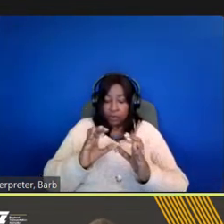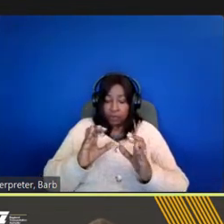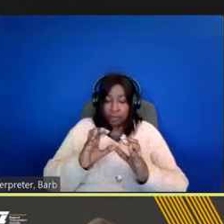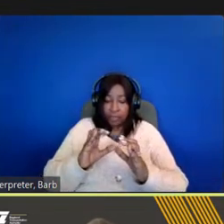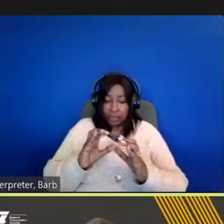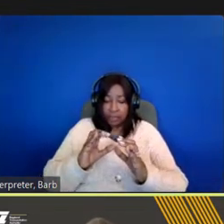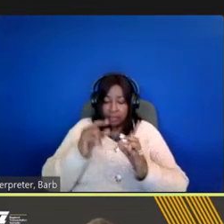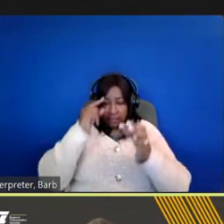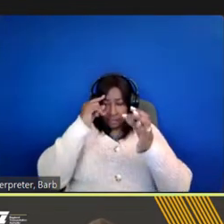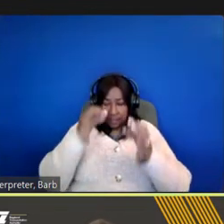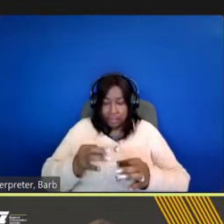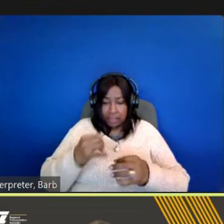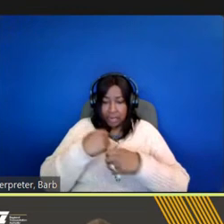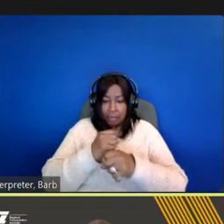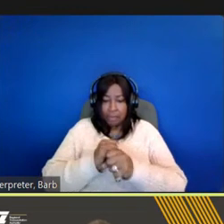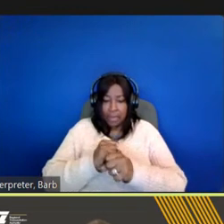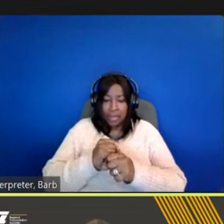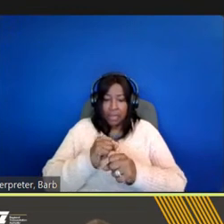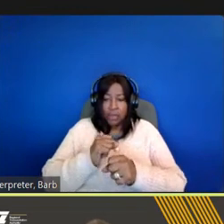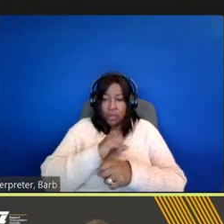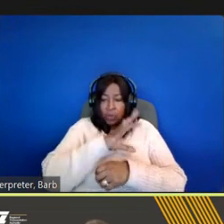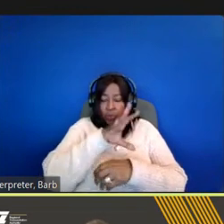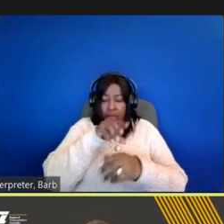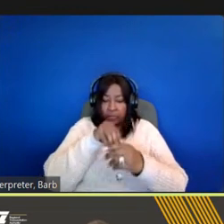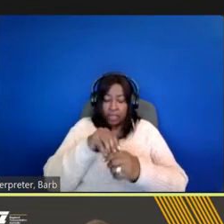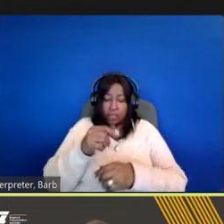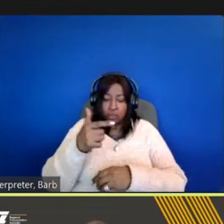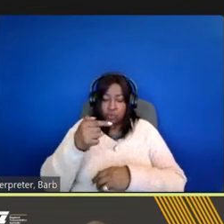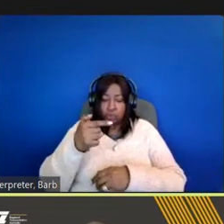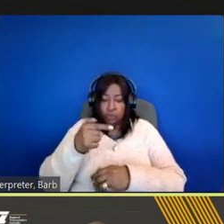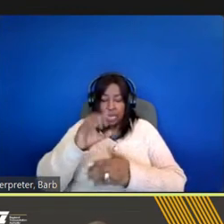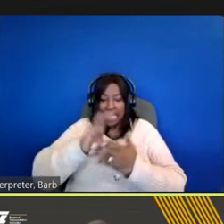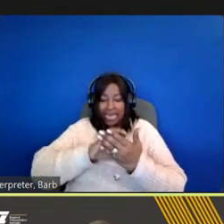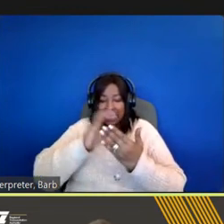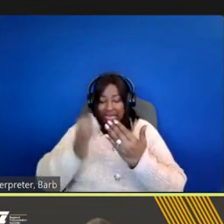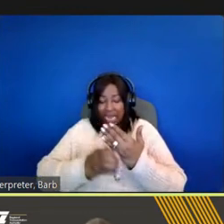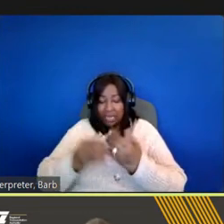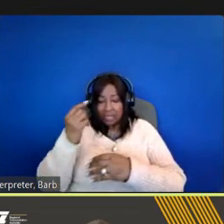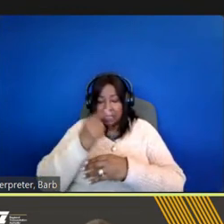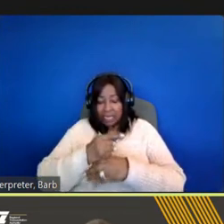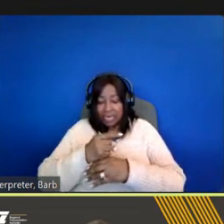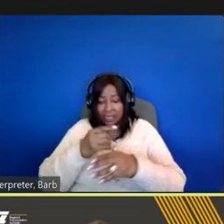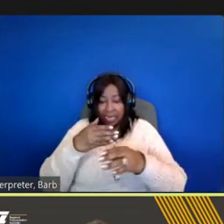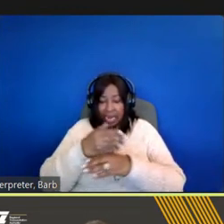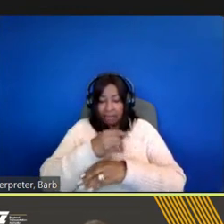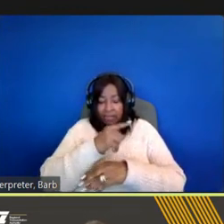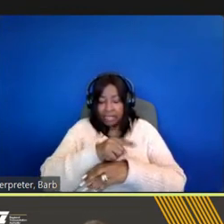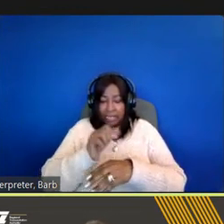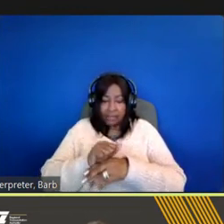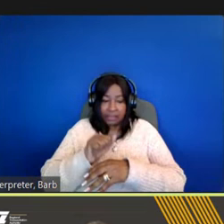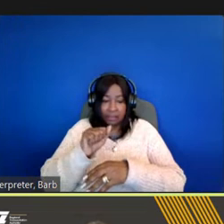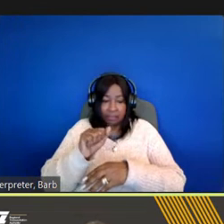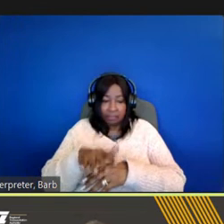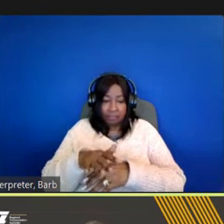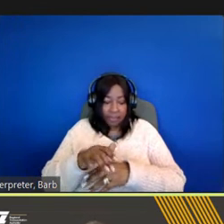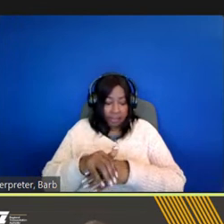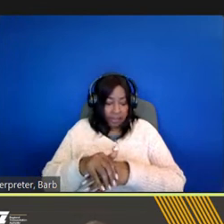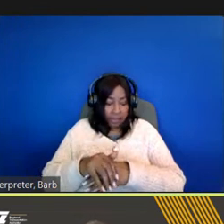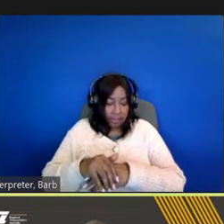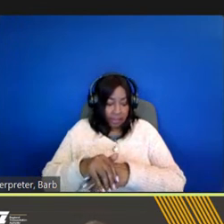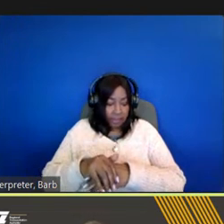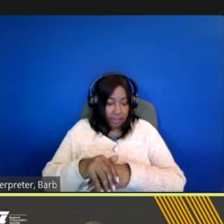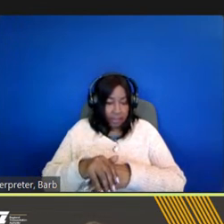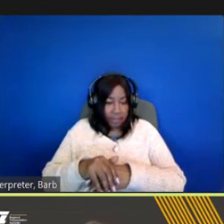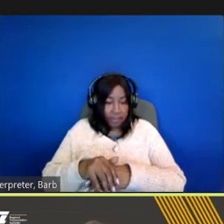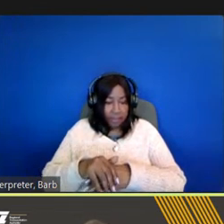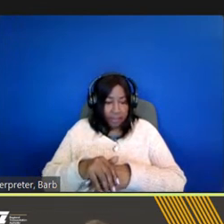made within 21 calendar days of the submission date. If not, a presumptive eligibility is given